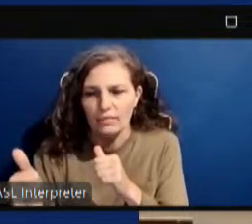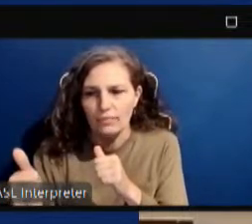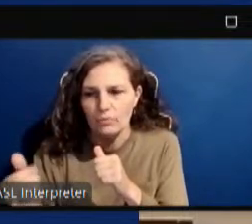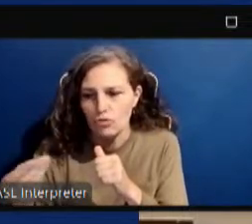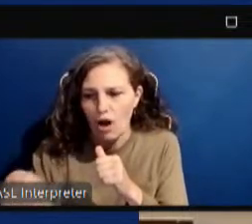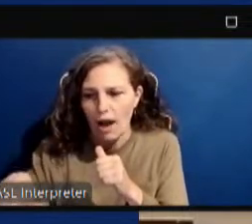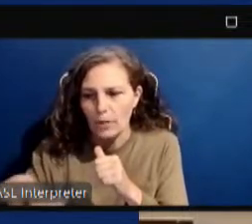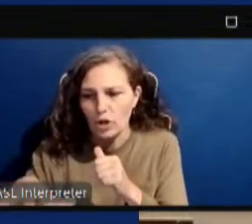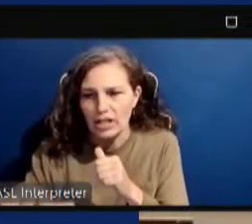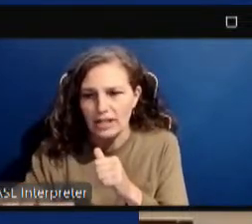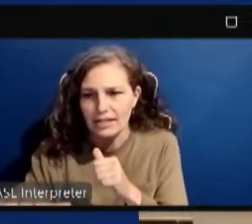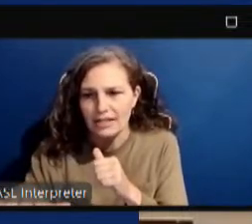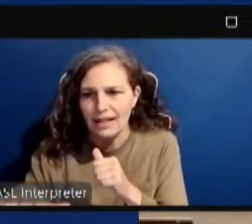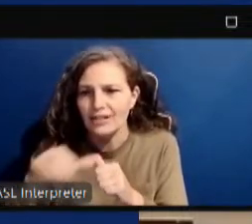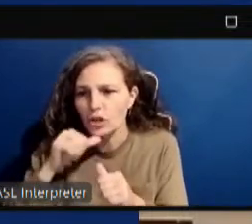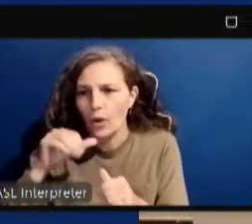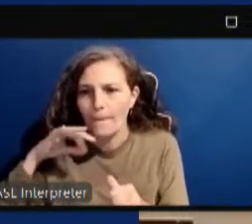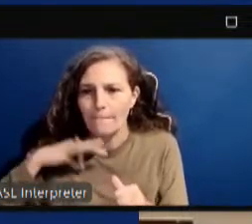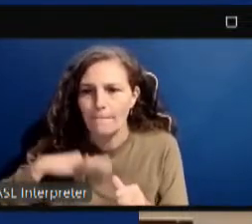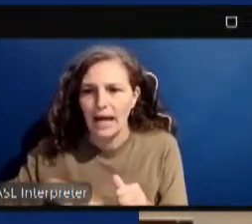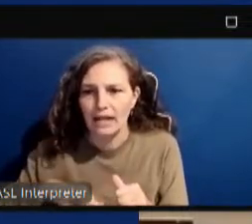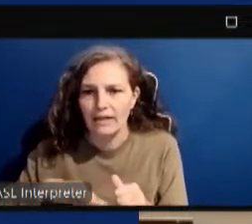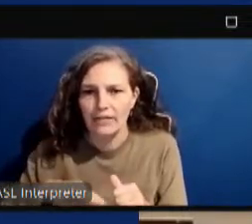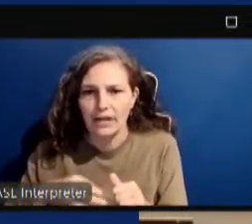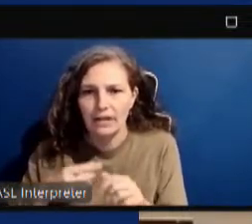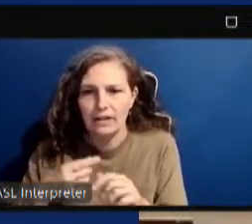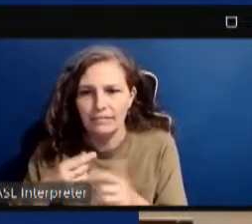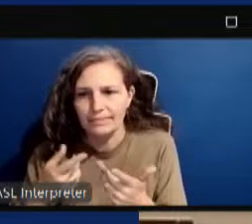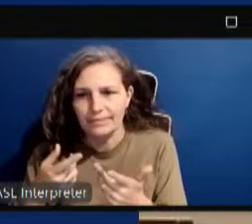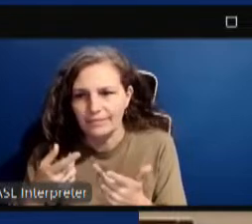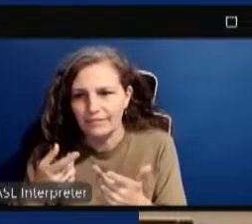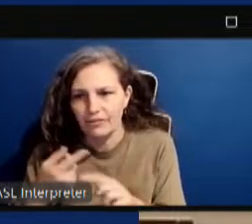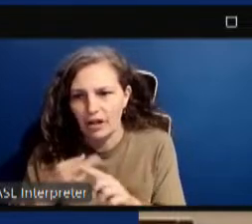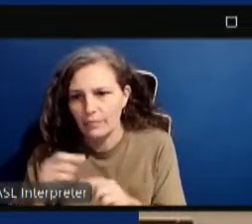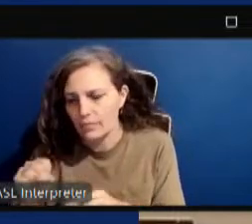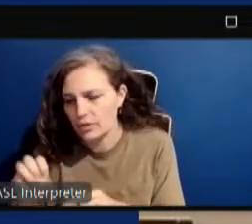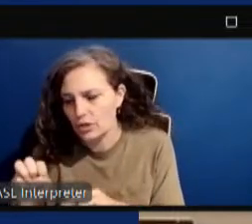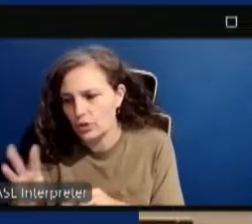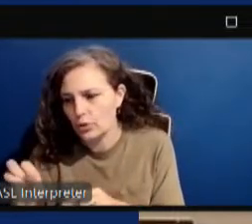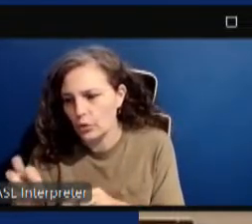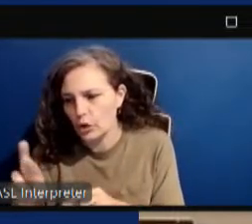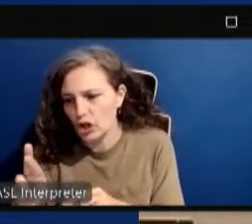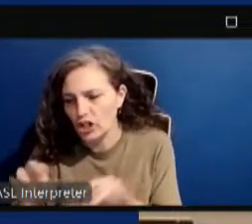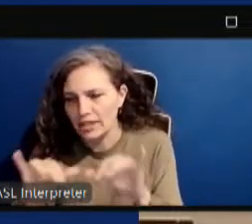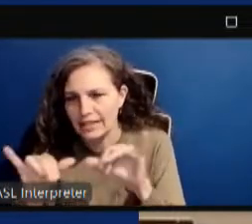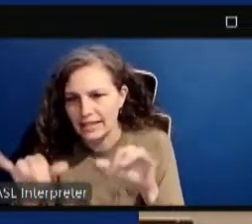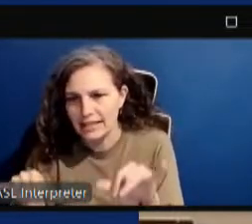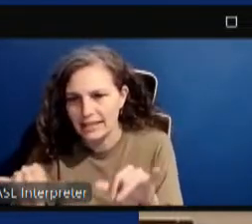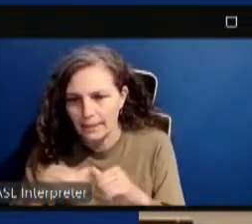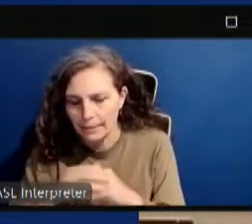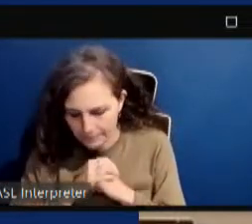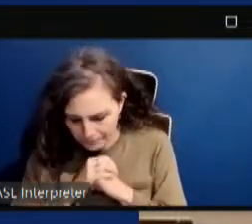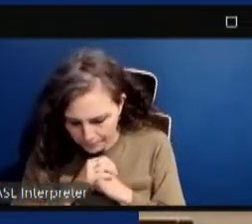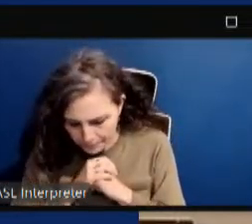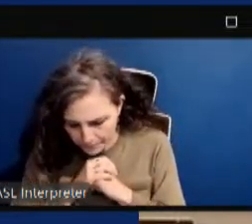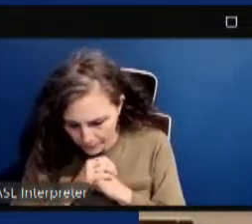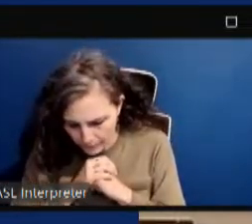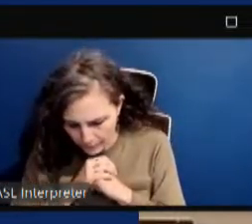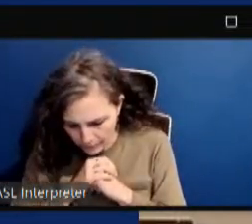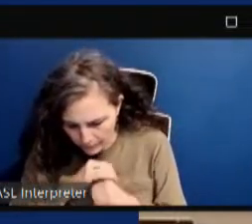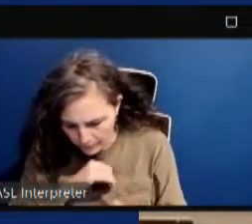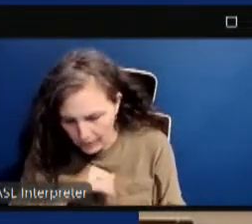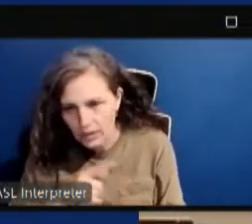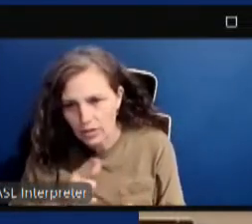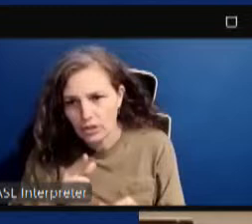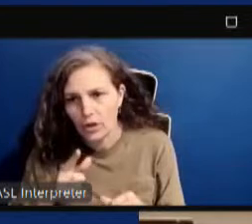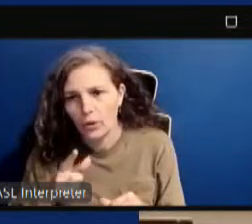from the ability to get a sewer system there. So repeat the question again